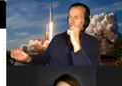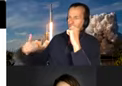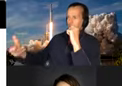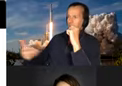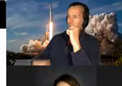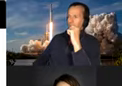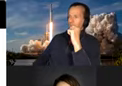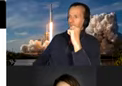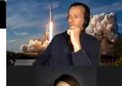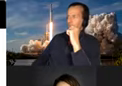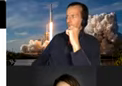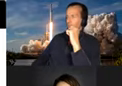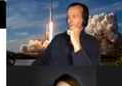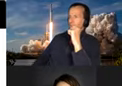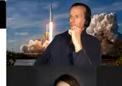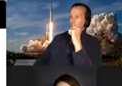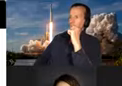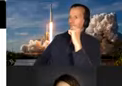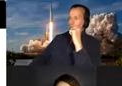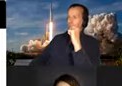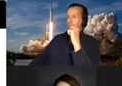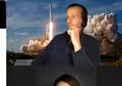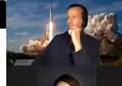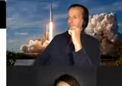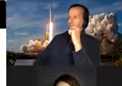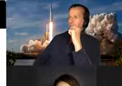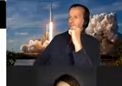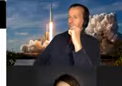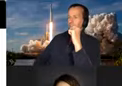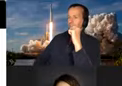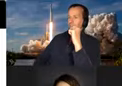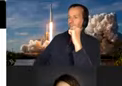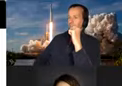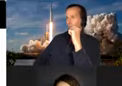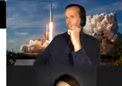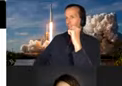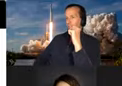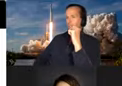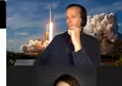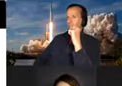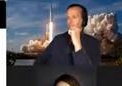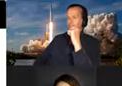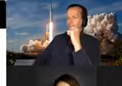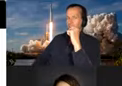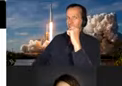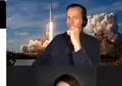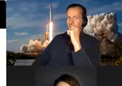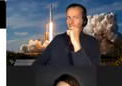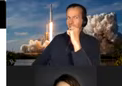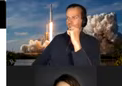which is probably, you know, if you were to pick one source, this is where I would look at, because this is a very well done